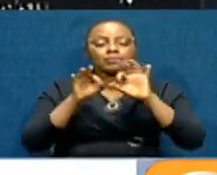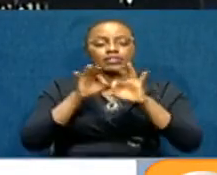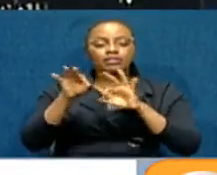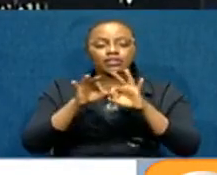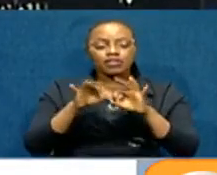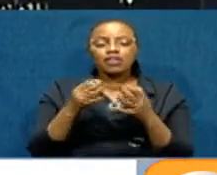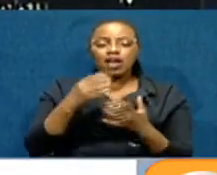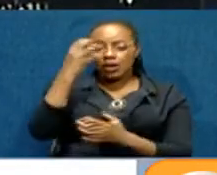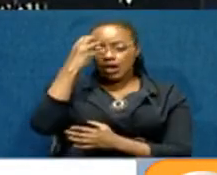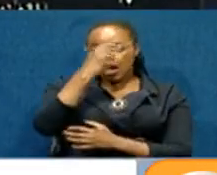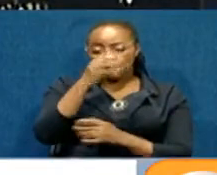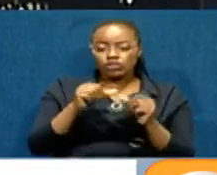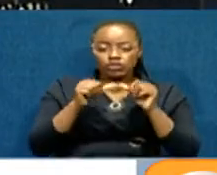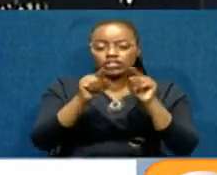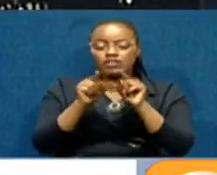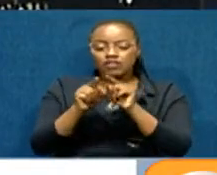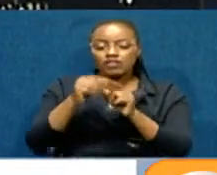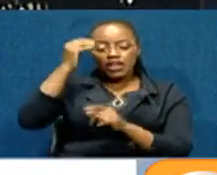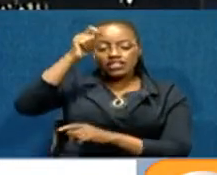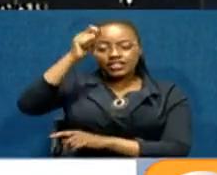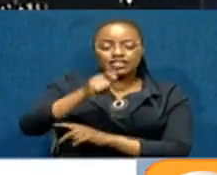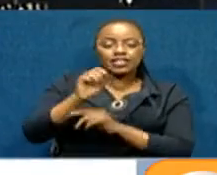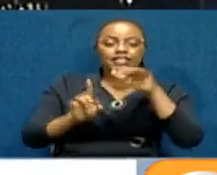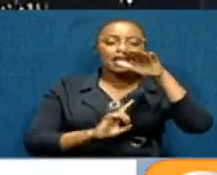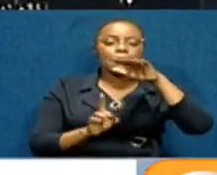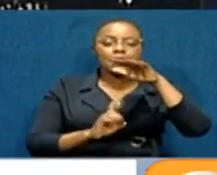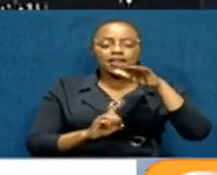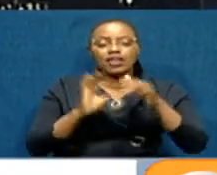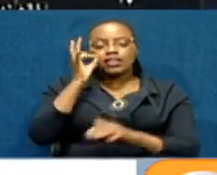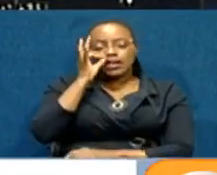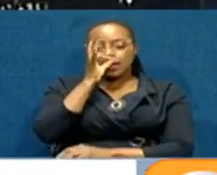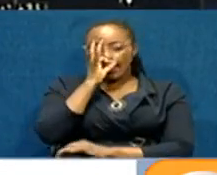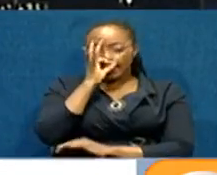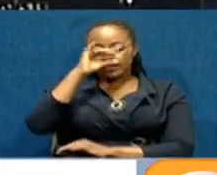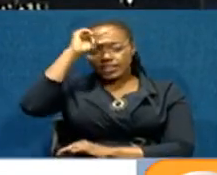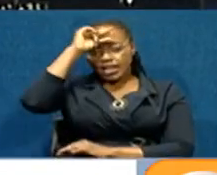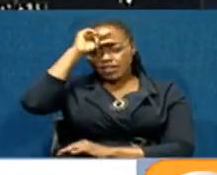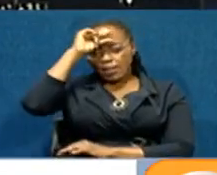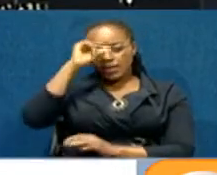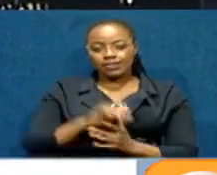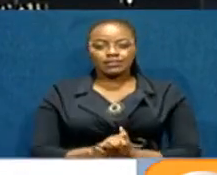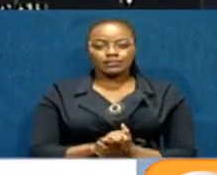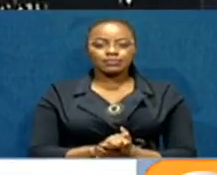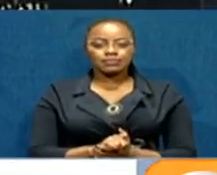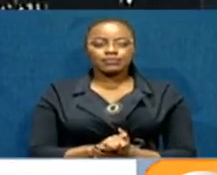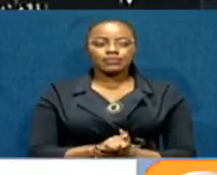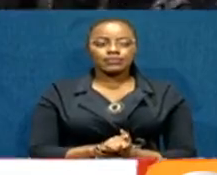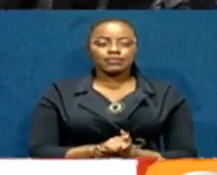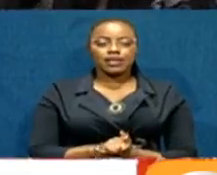reports, Karua succeeded Kiraitu as Justice Minister in the late President Mwai Kibaki's administration.